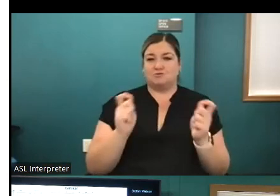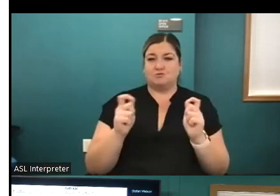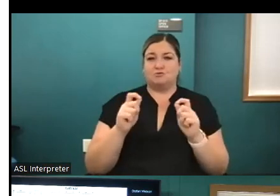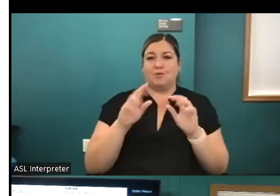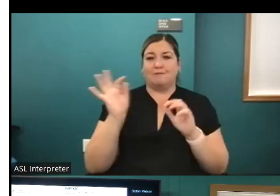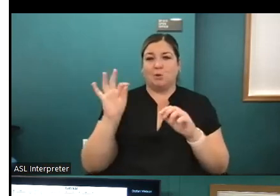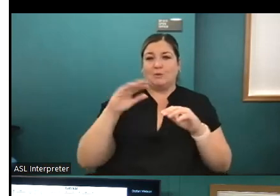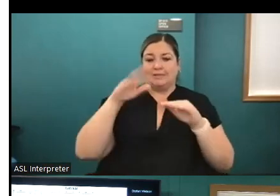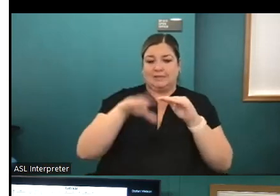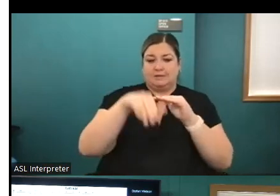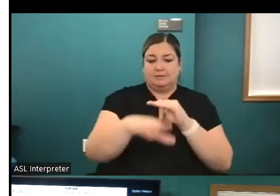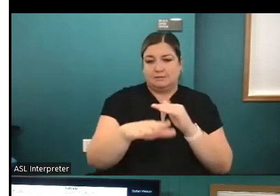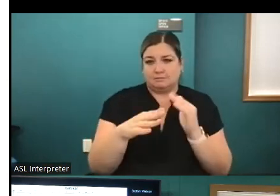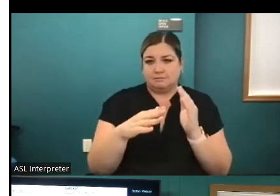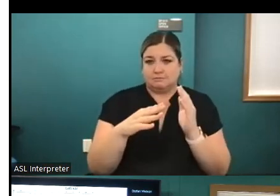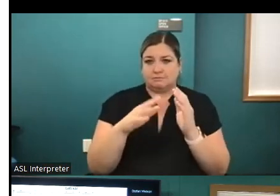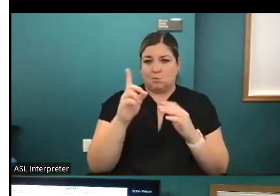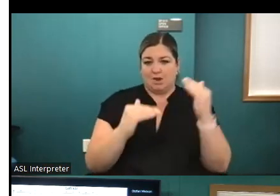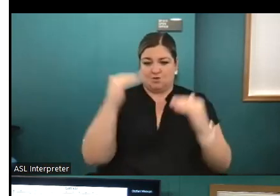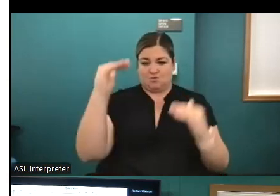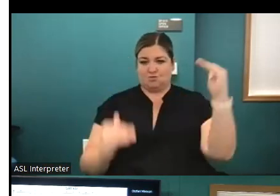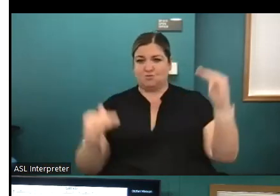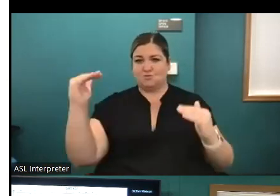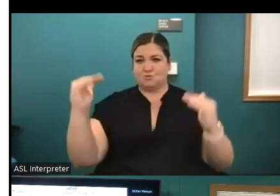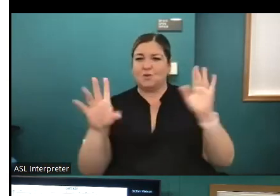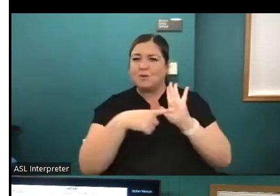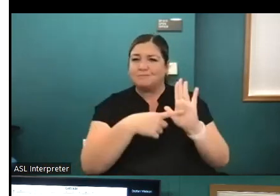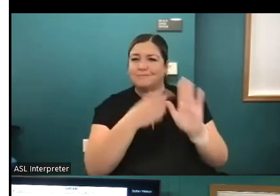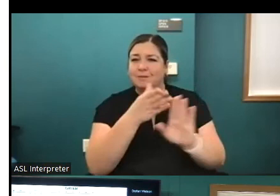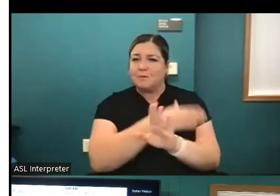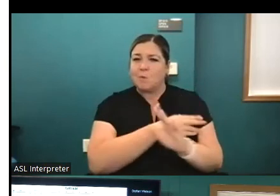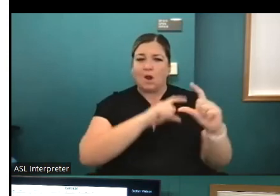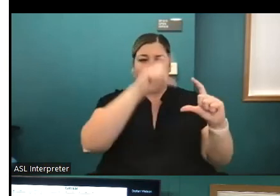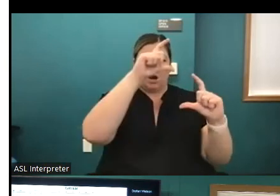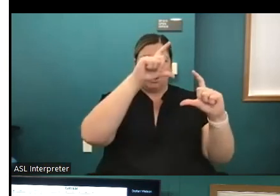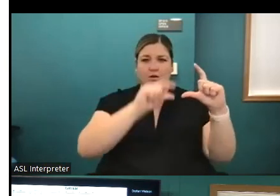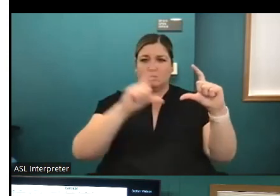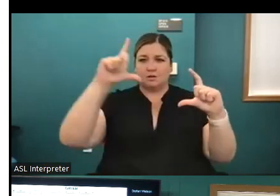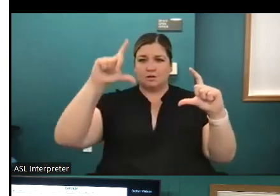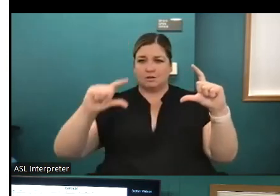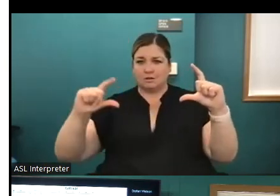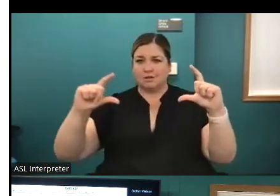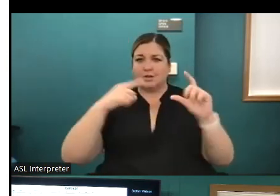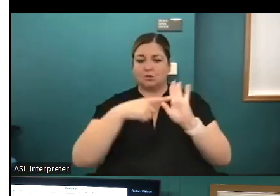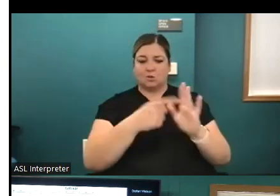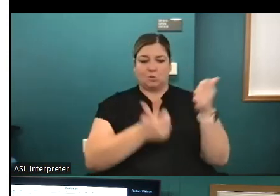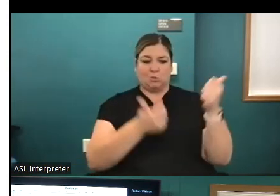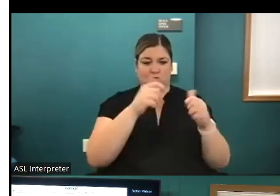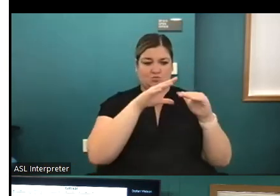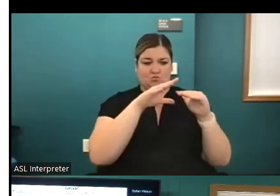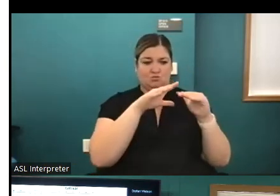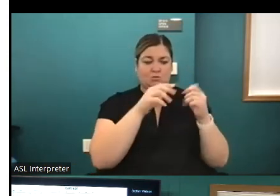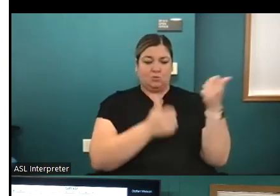frequency allocation. So the software screenshots that I showed you before where it said, here's what pitches are responsible for each